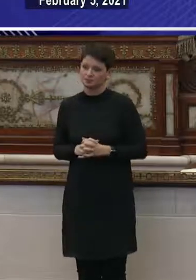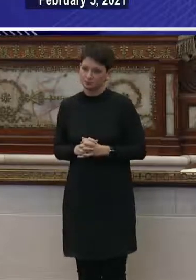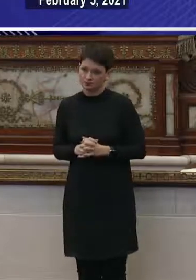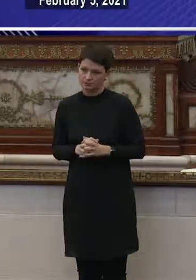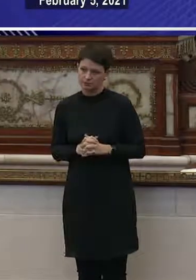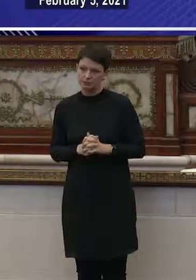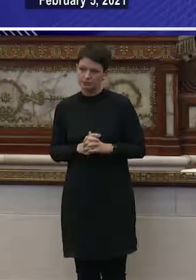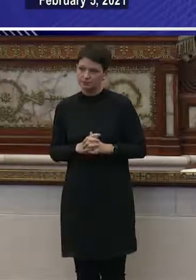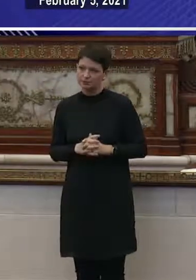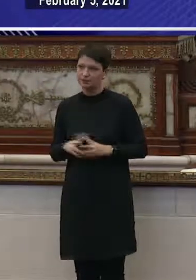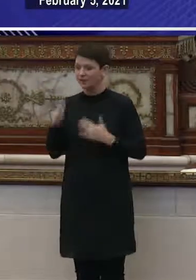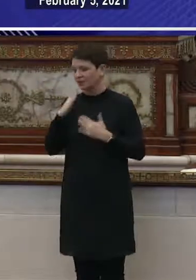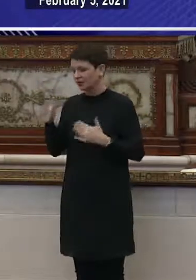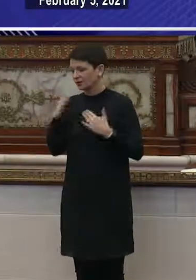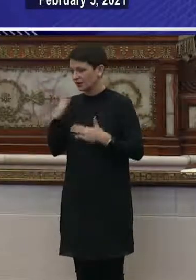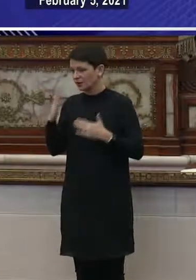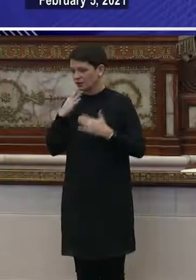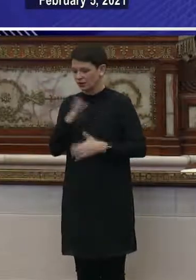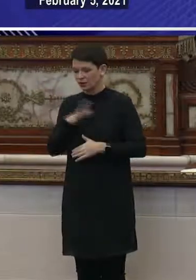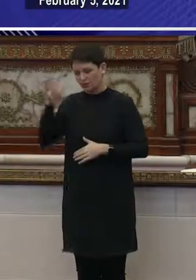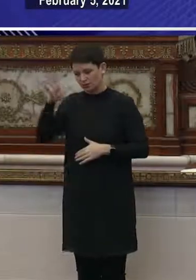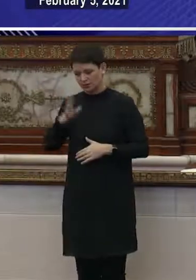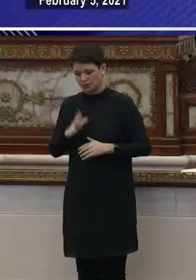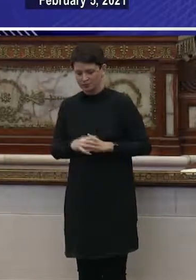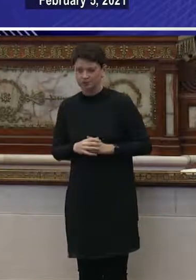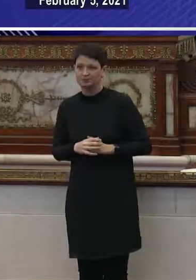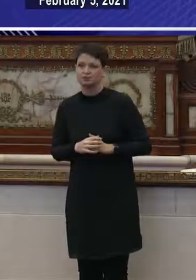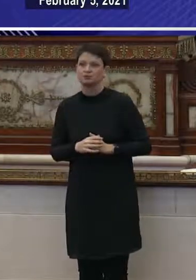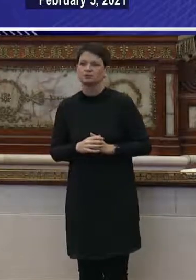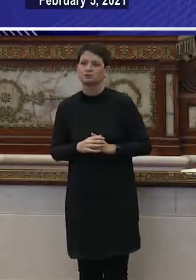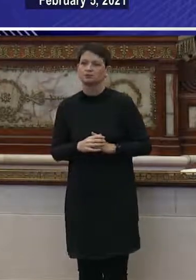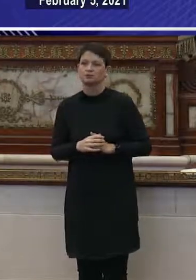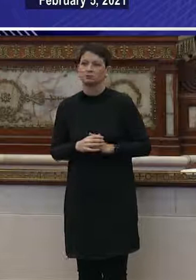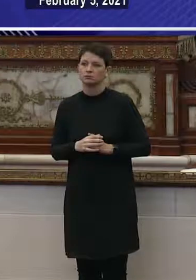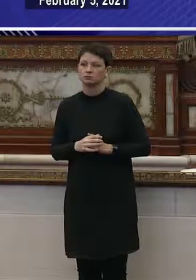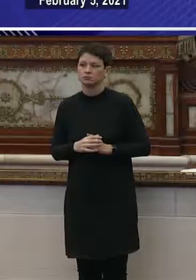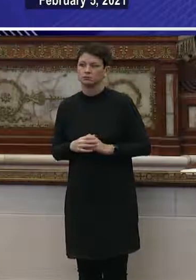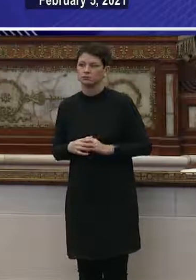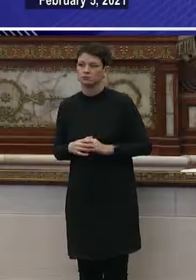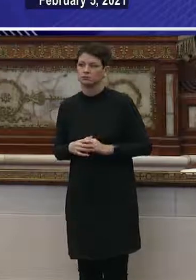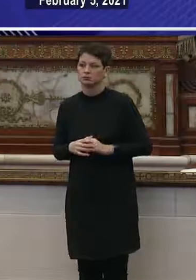Okay, thank you, Councilman. And